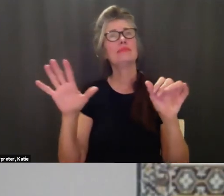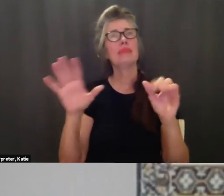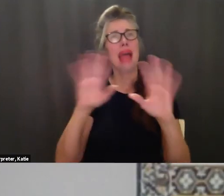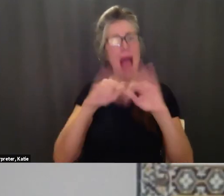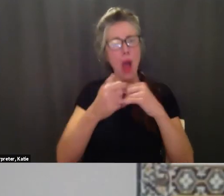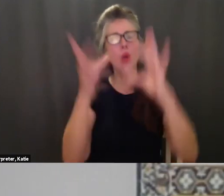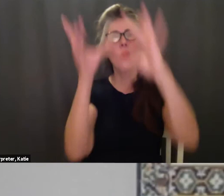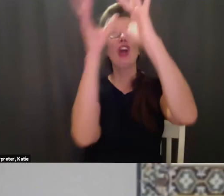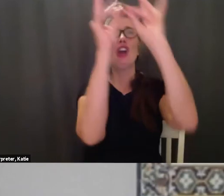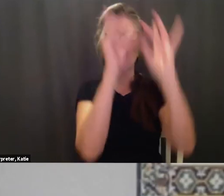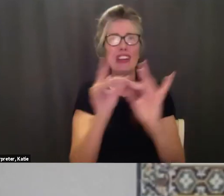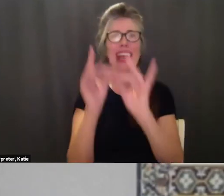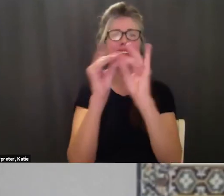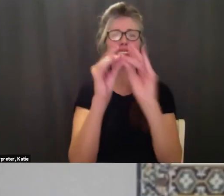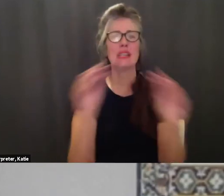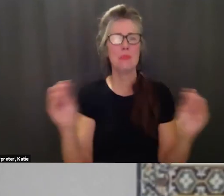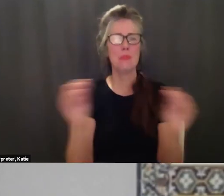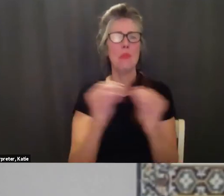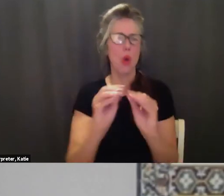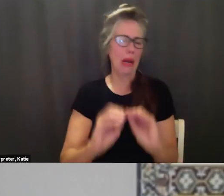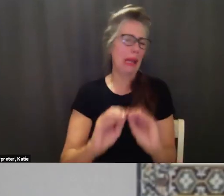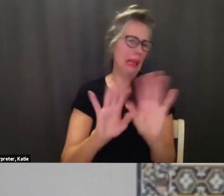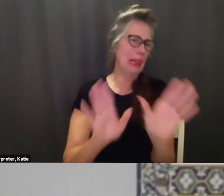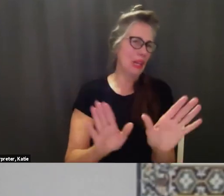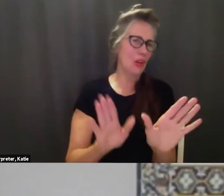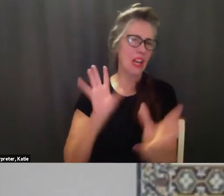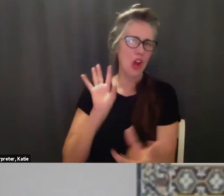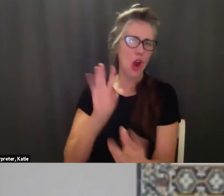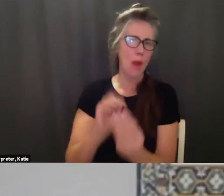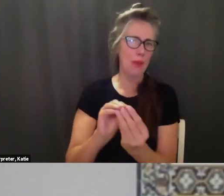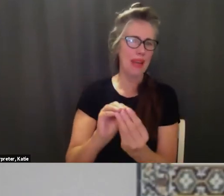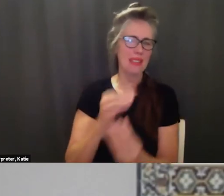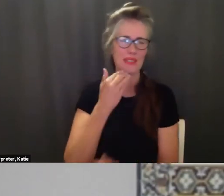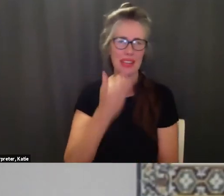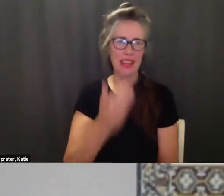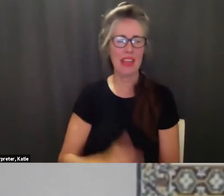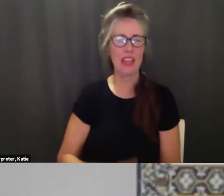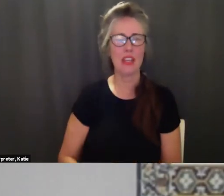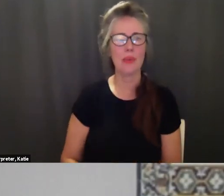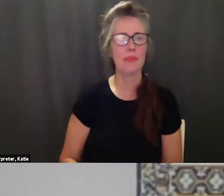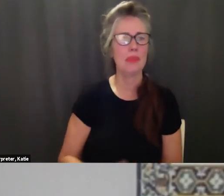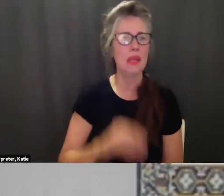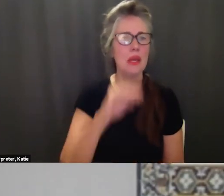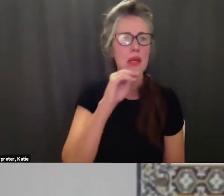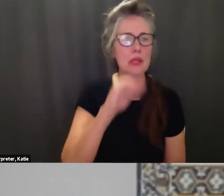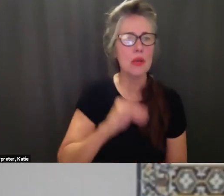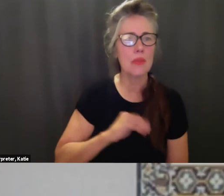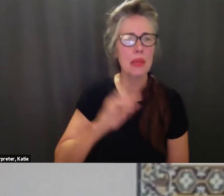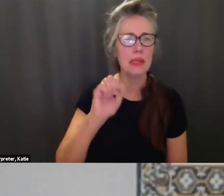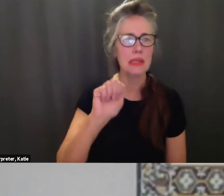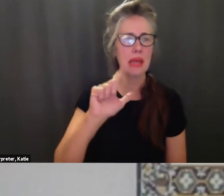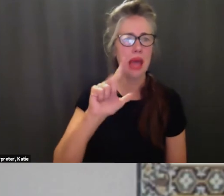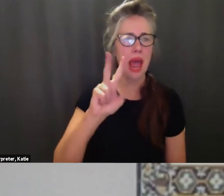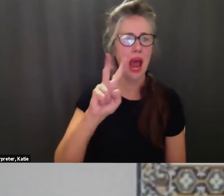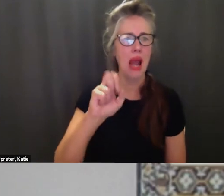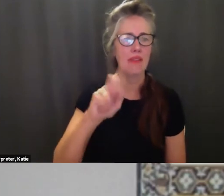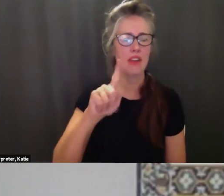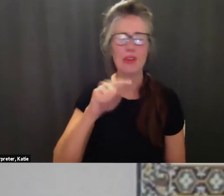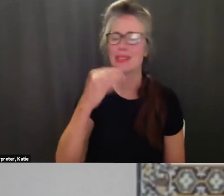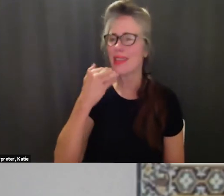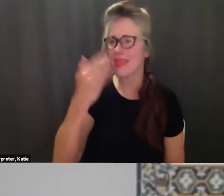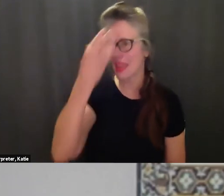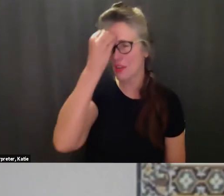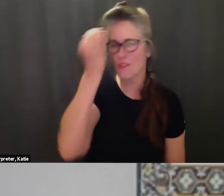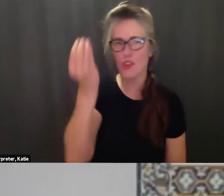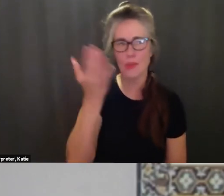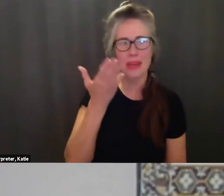everything. So thank you. Thank you. Thank you. Ms. Alvarez. Yes, thank you for the information and for answering